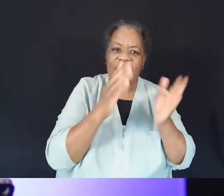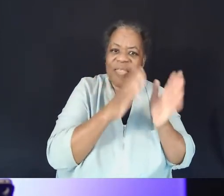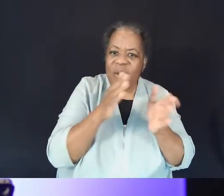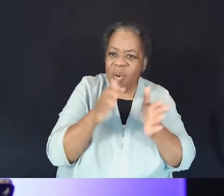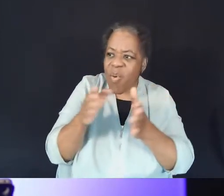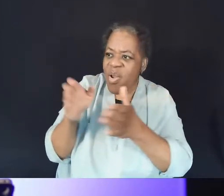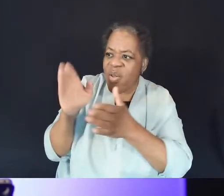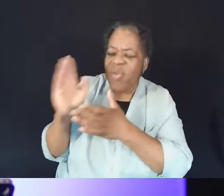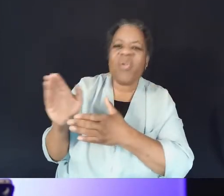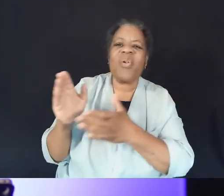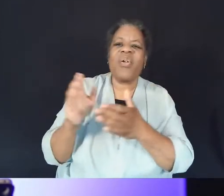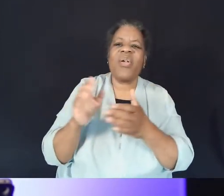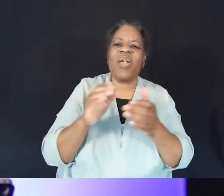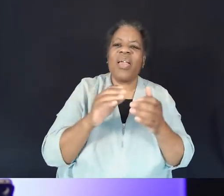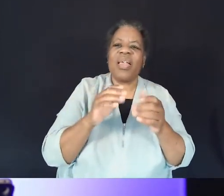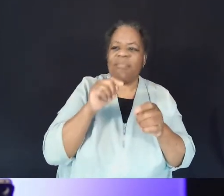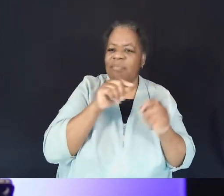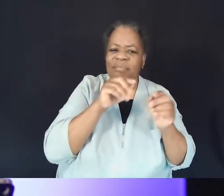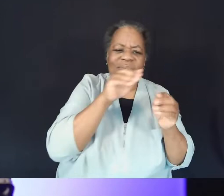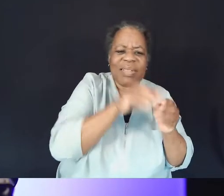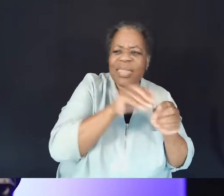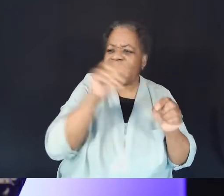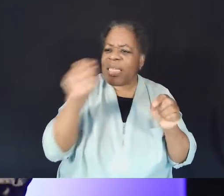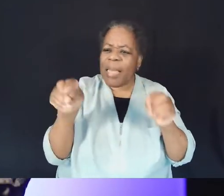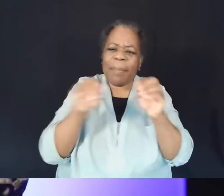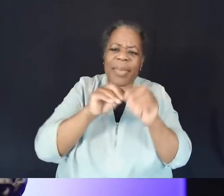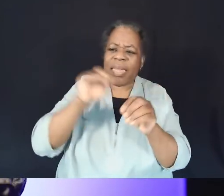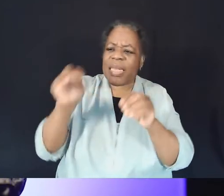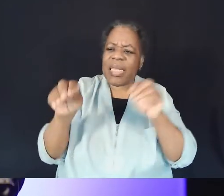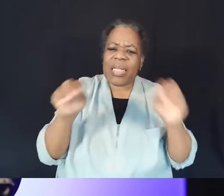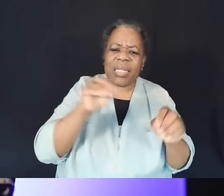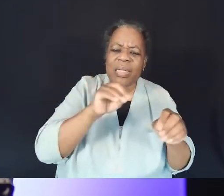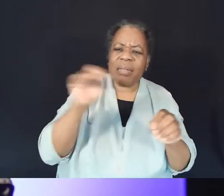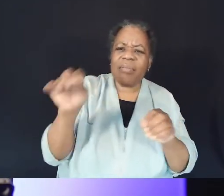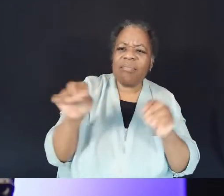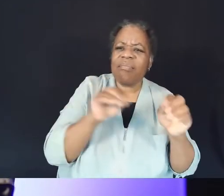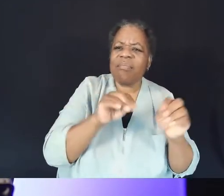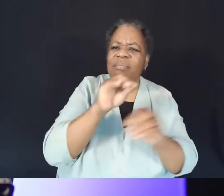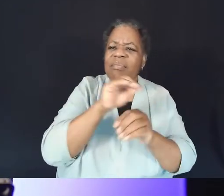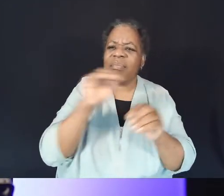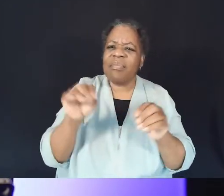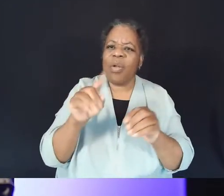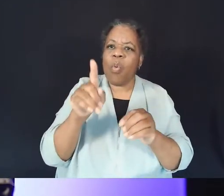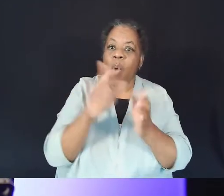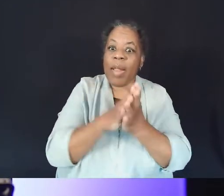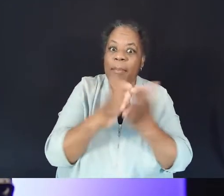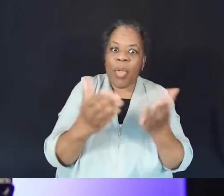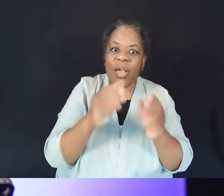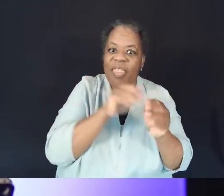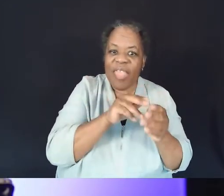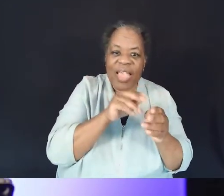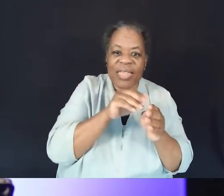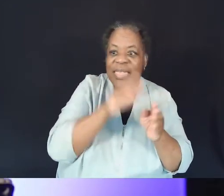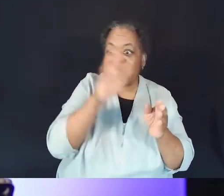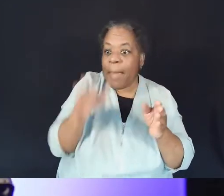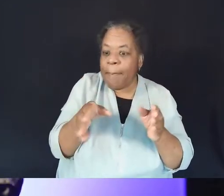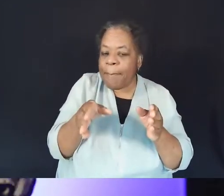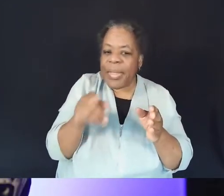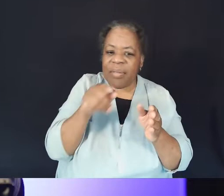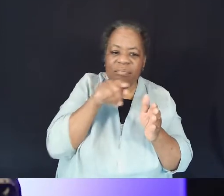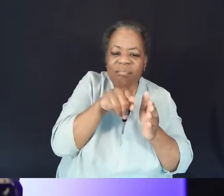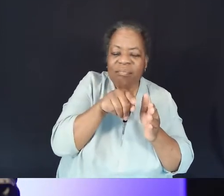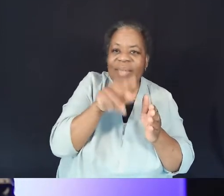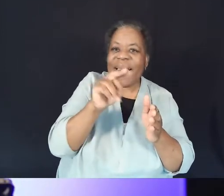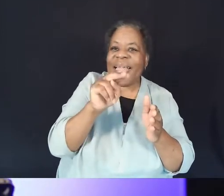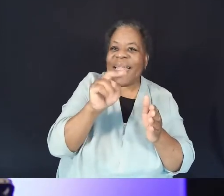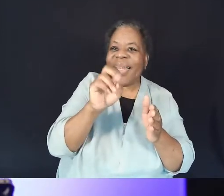Bible. This Bible plan actually skips. And one of the books that they skipped was Nehemiah. You can't